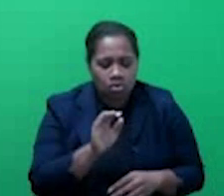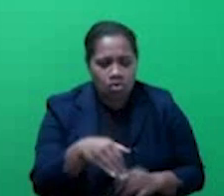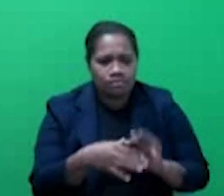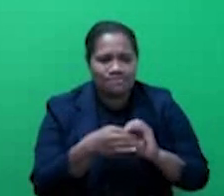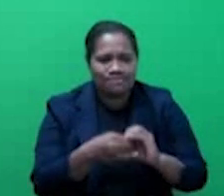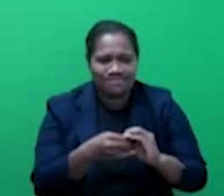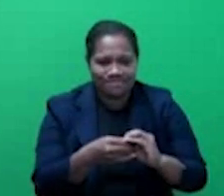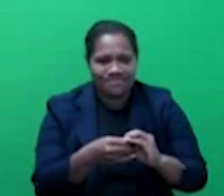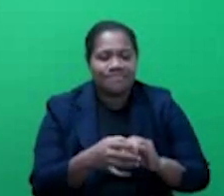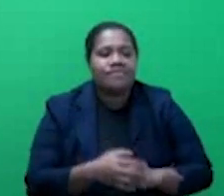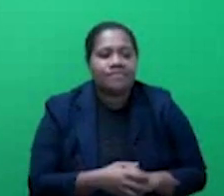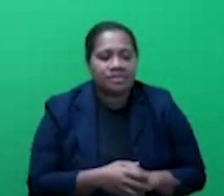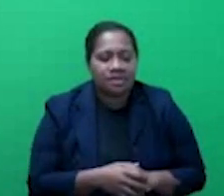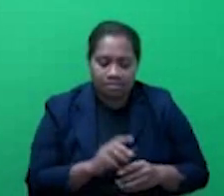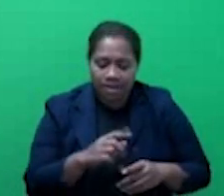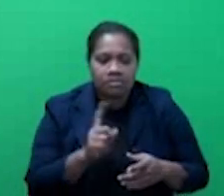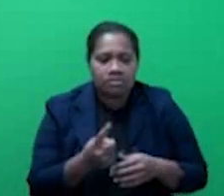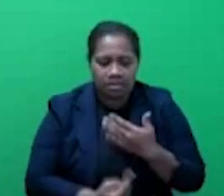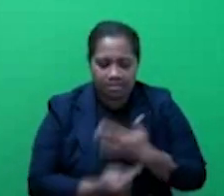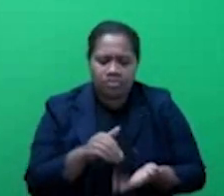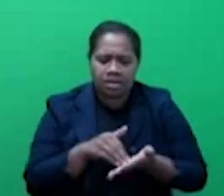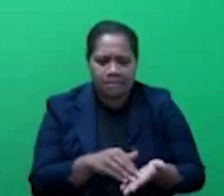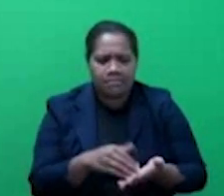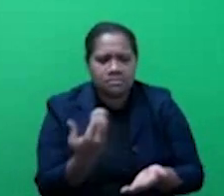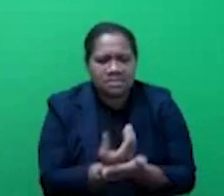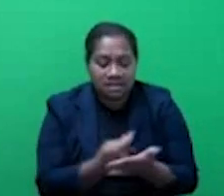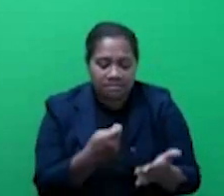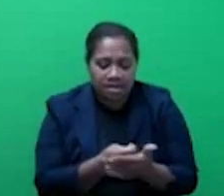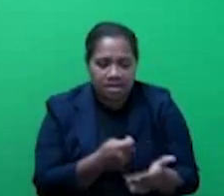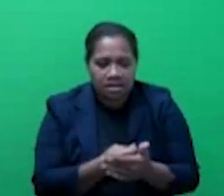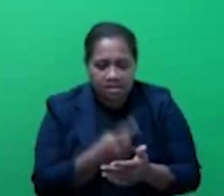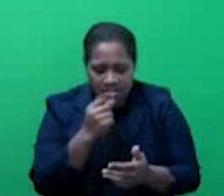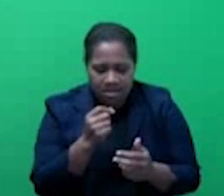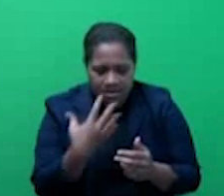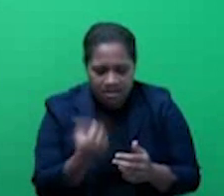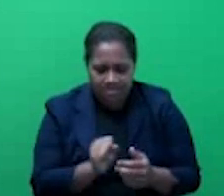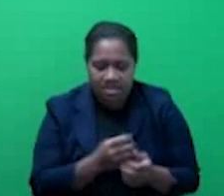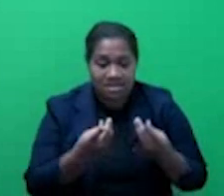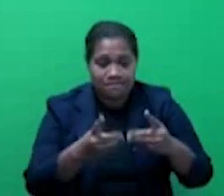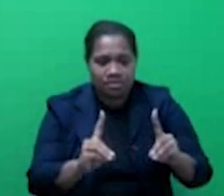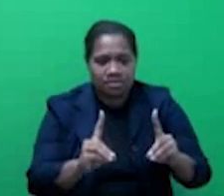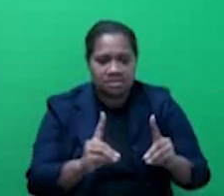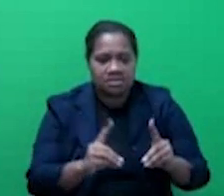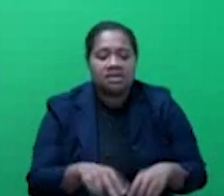flats and helping them save money to build up the deposits needed for home ownership.